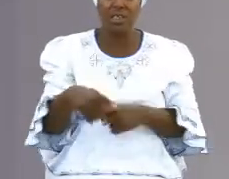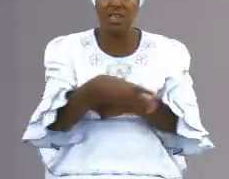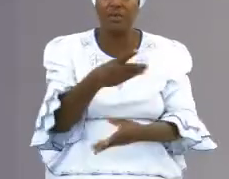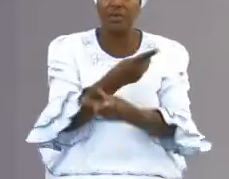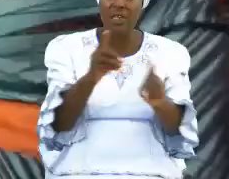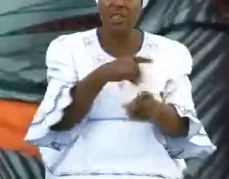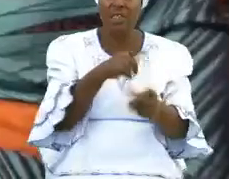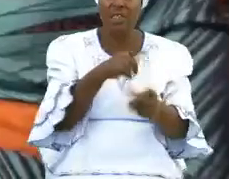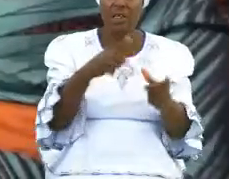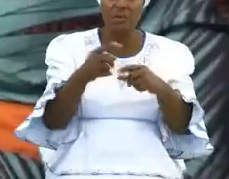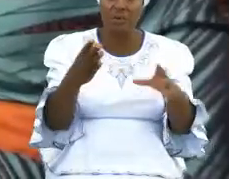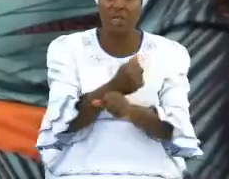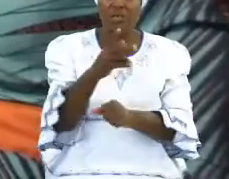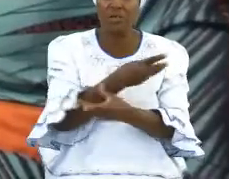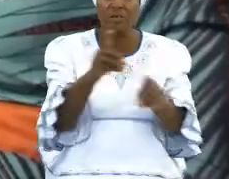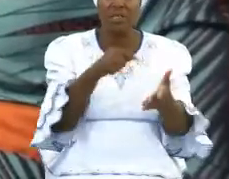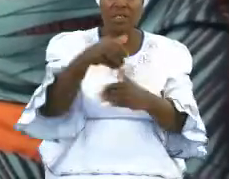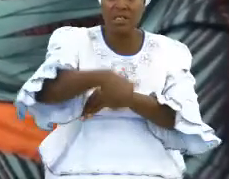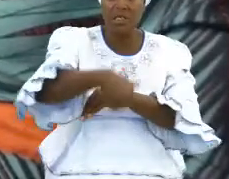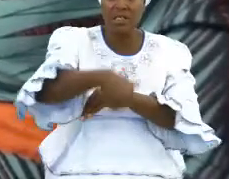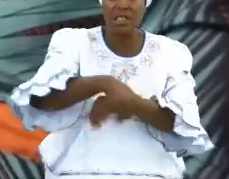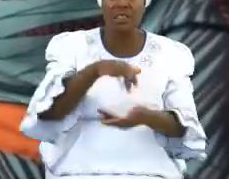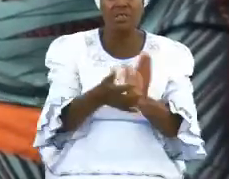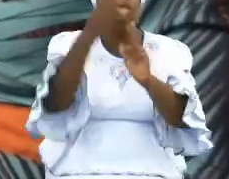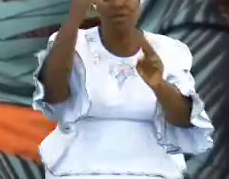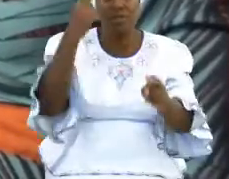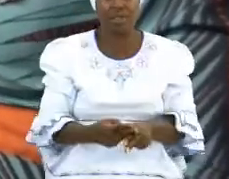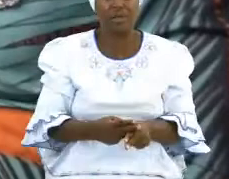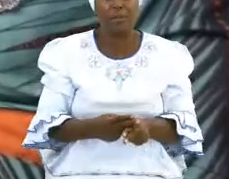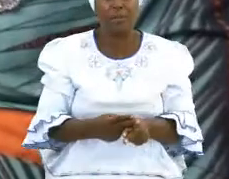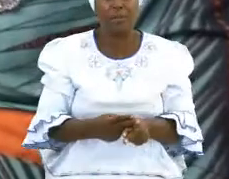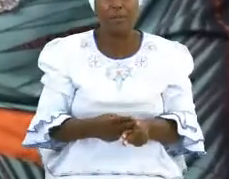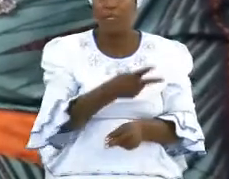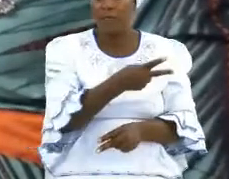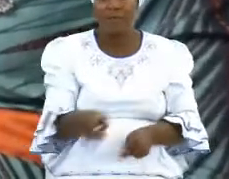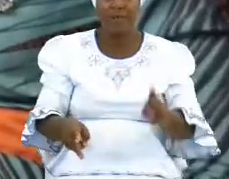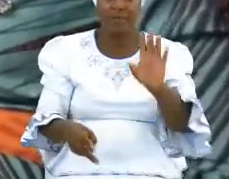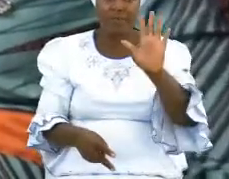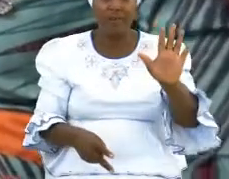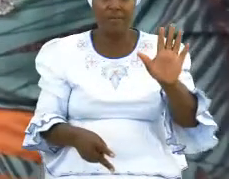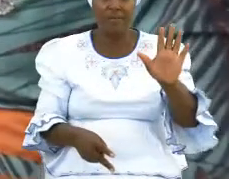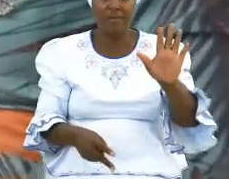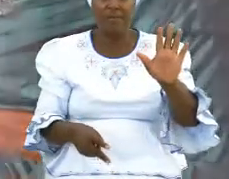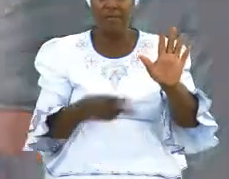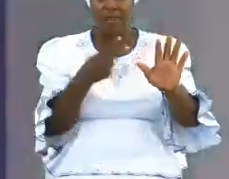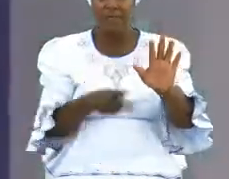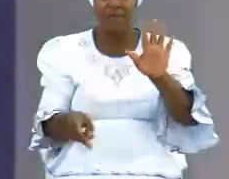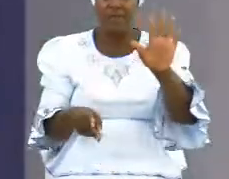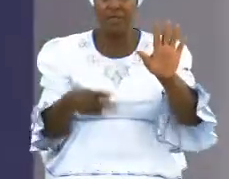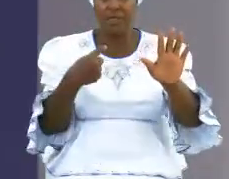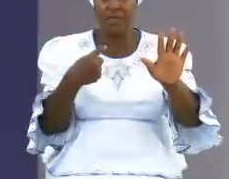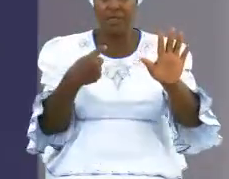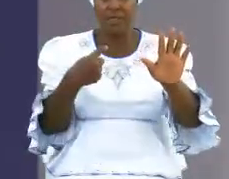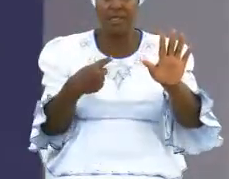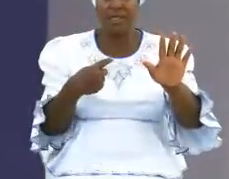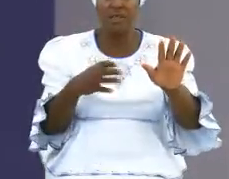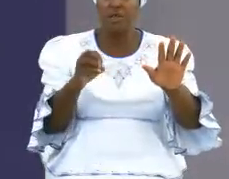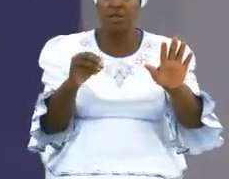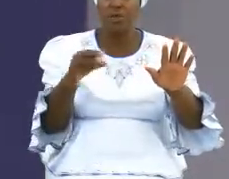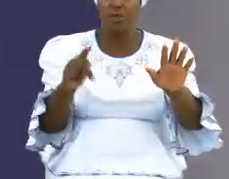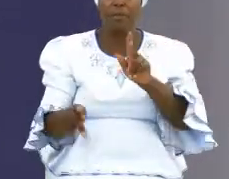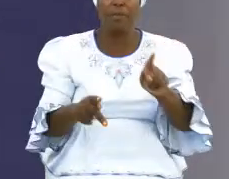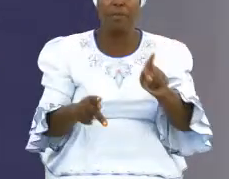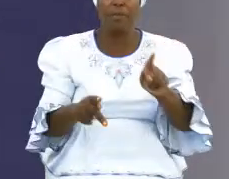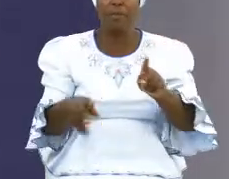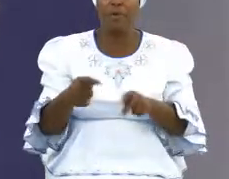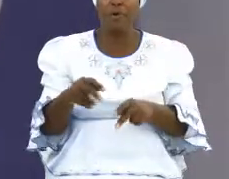in Jesus' name. Look at verse 5. It says in verse 5, so the people of Nineveh